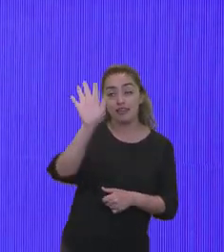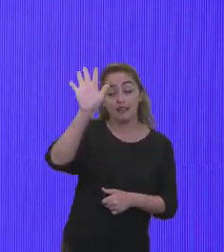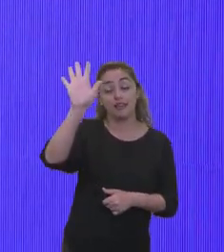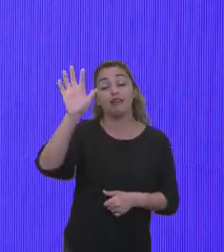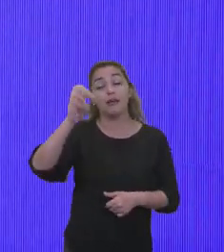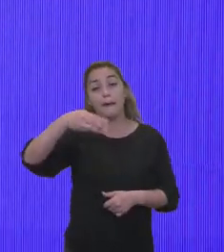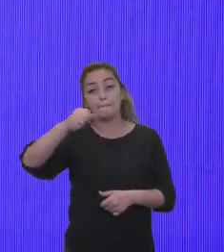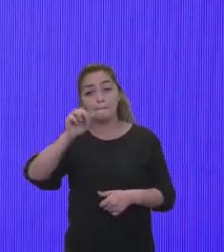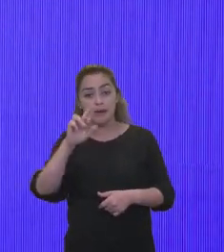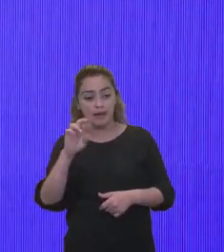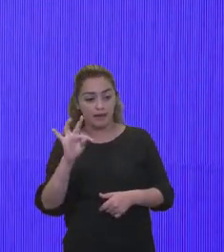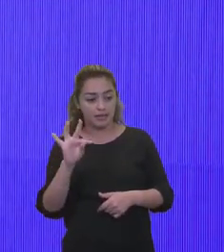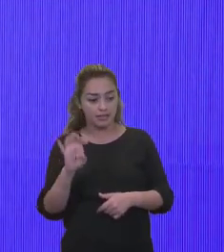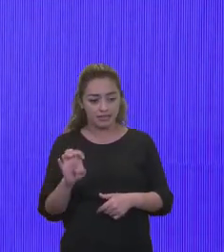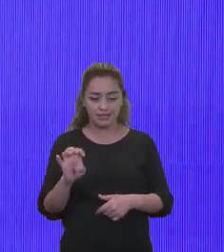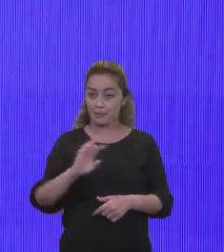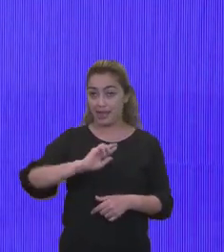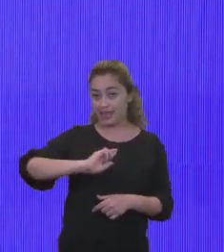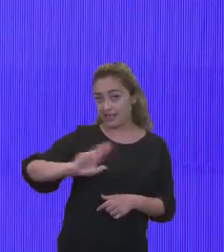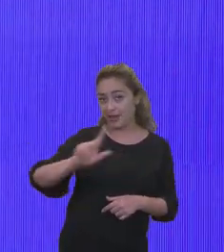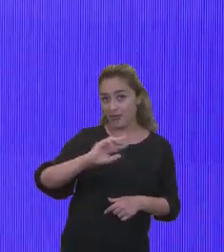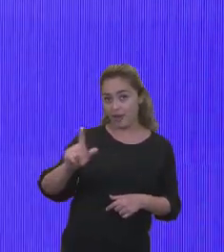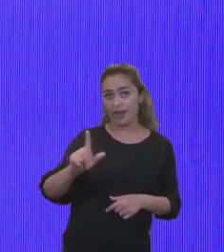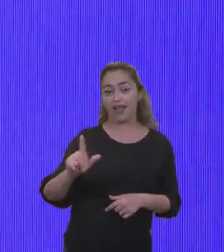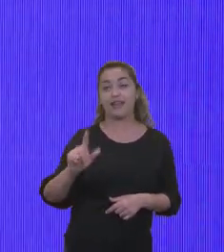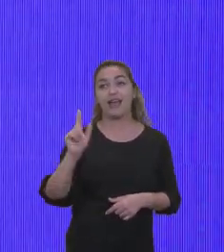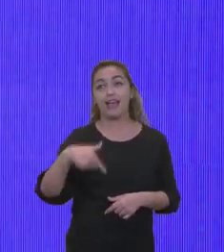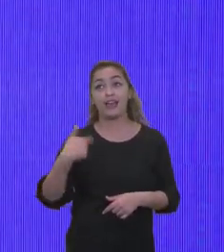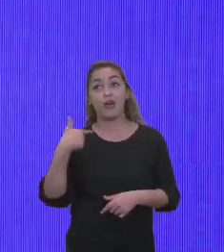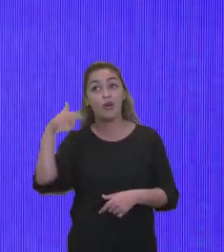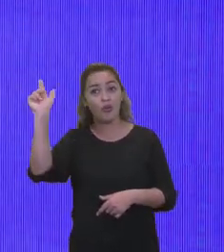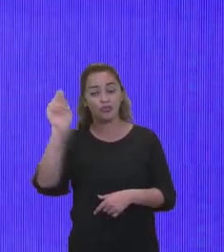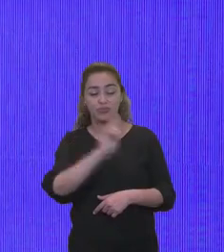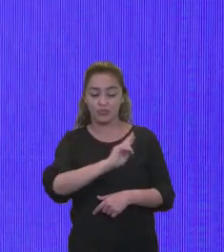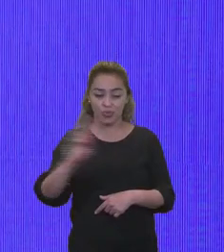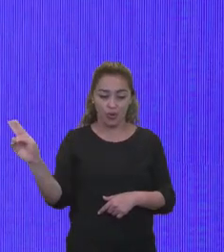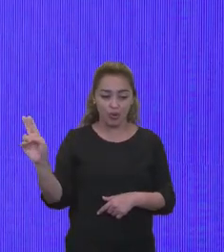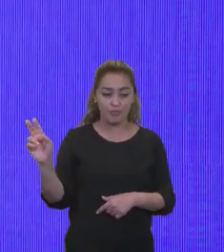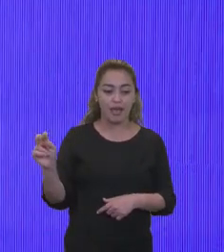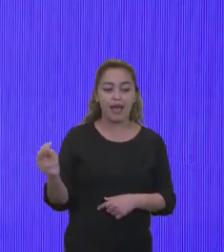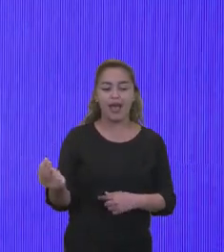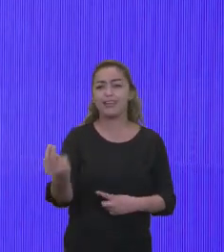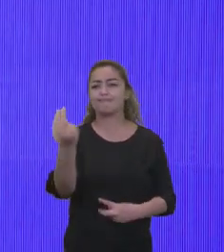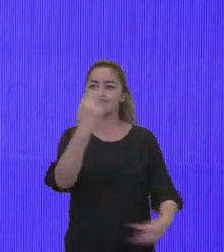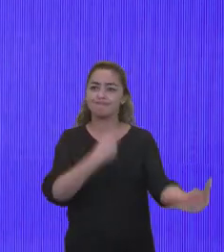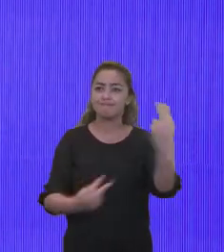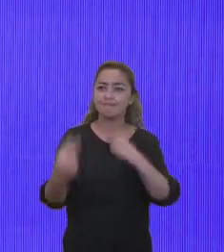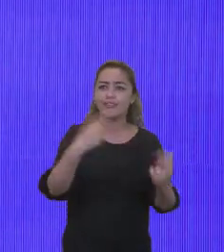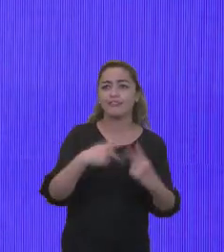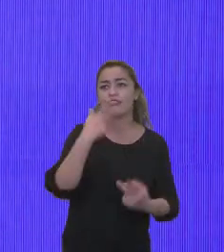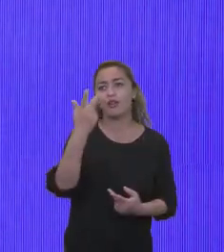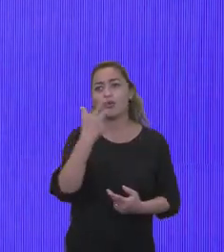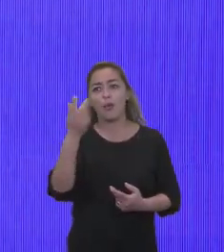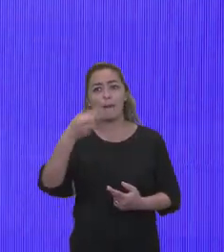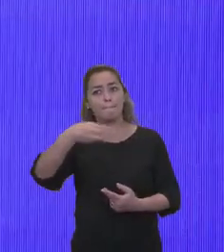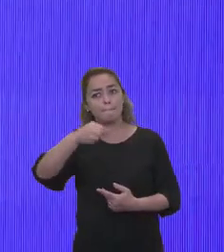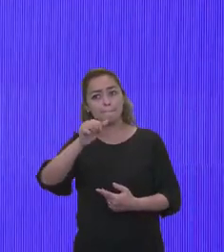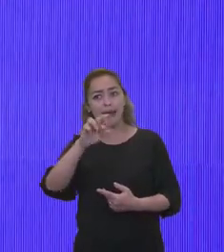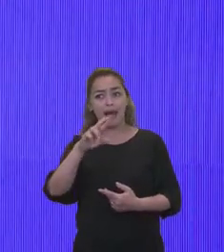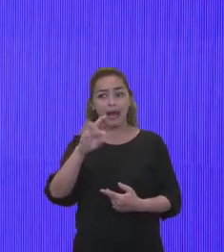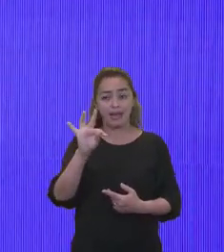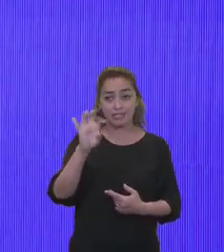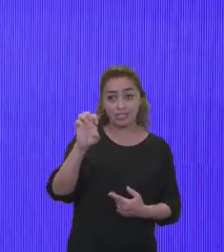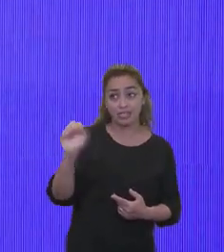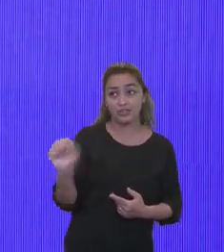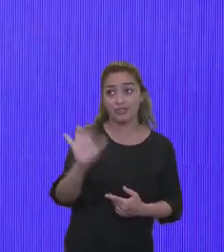and Marti, the name was not Marti, it was Vida Italia, and they spoke to me so much, and they made